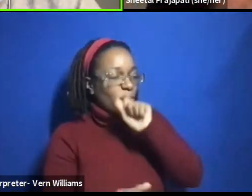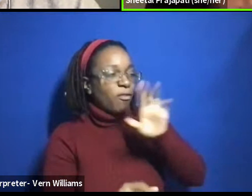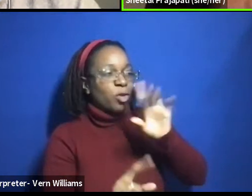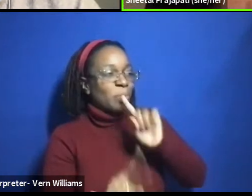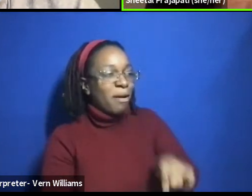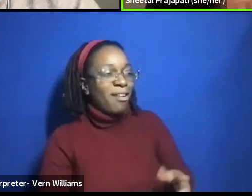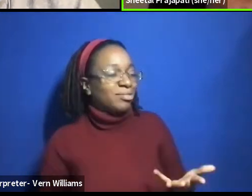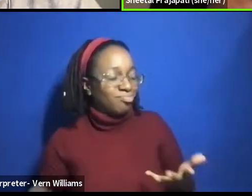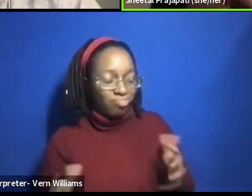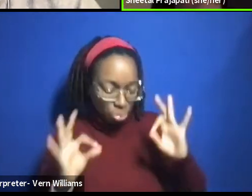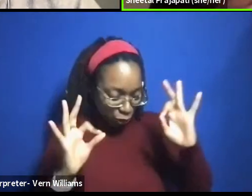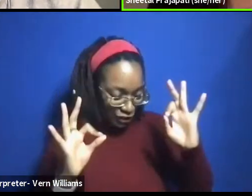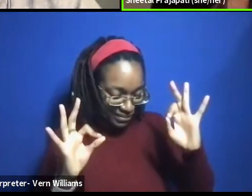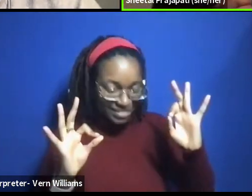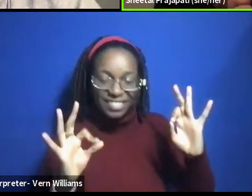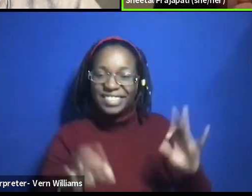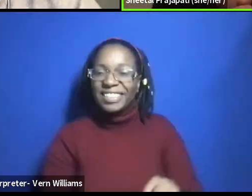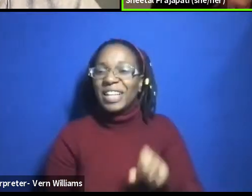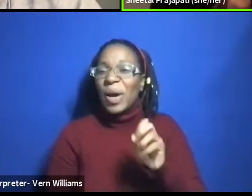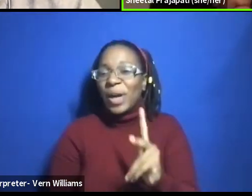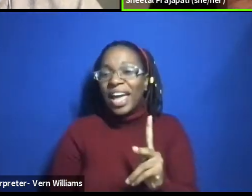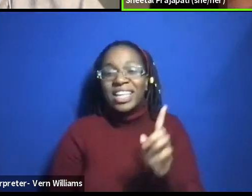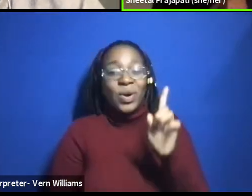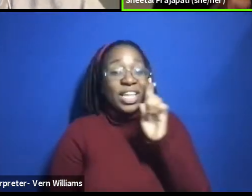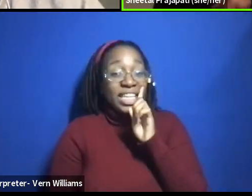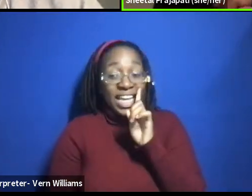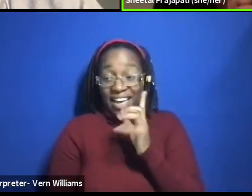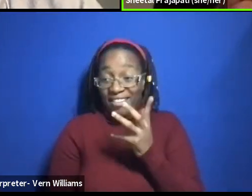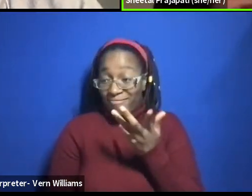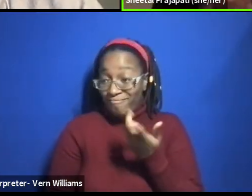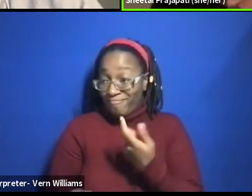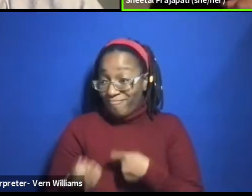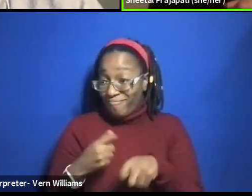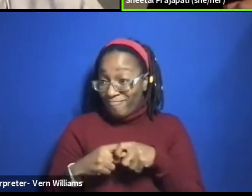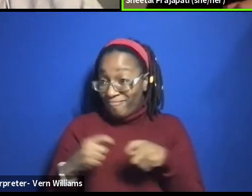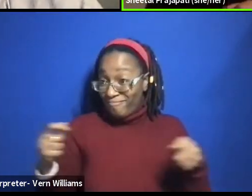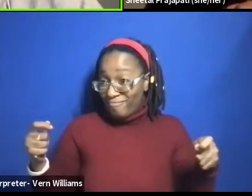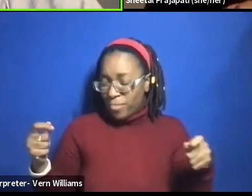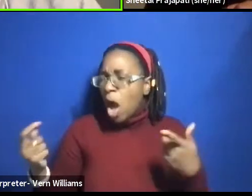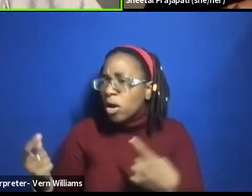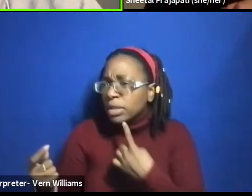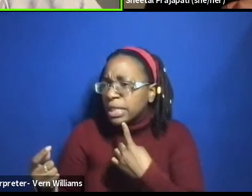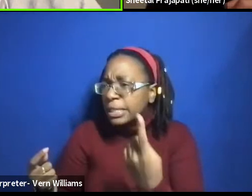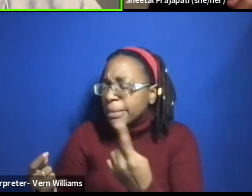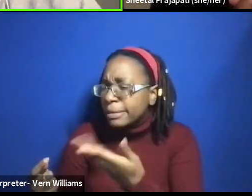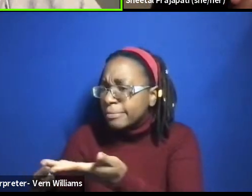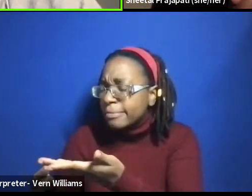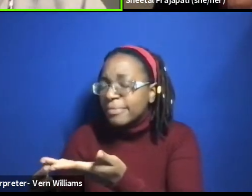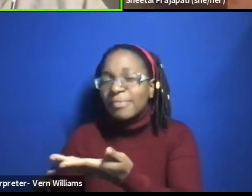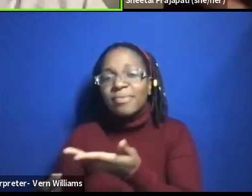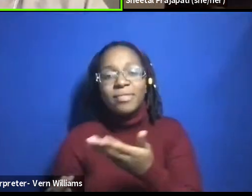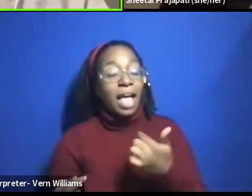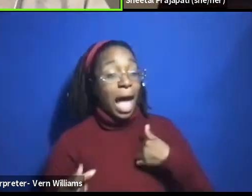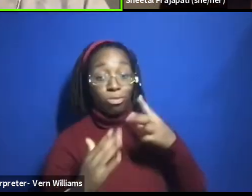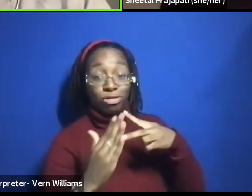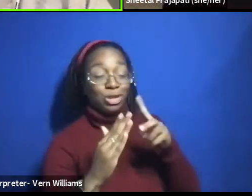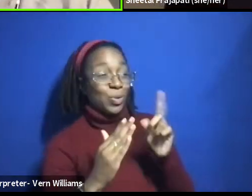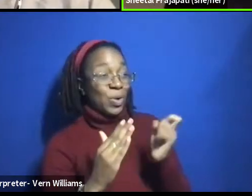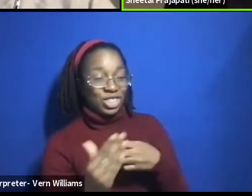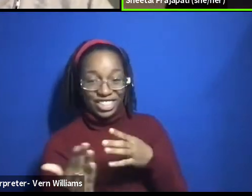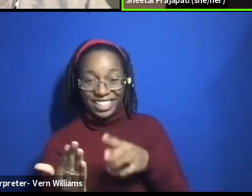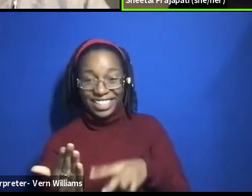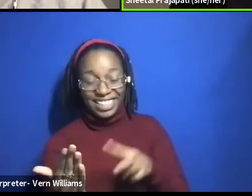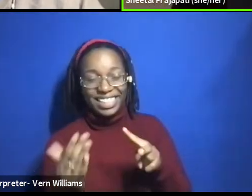excellent response. So I think maybe with that, we will go. Oh, go ahead, Pablo. Well, I'm just reading the questions now. Is that